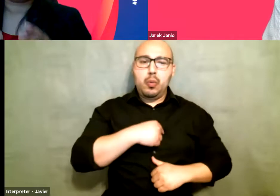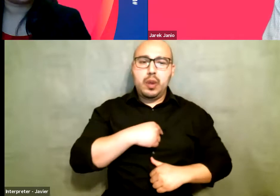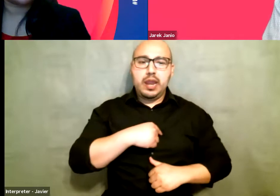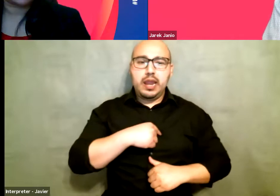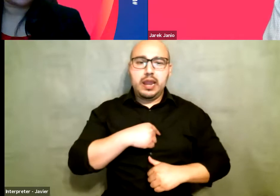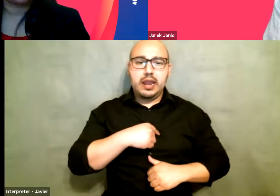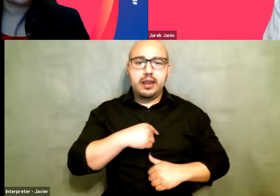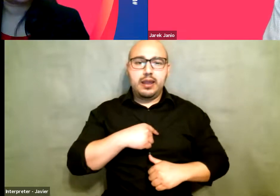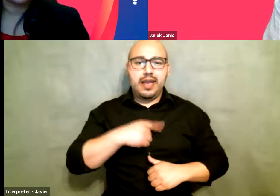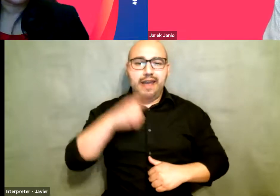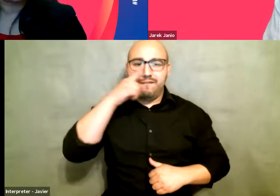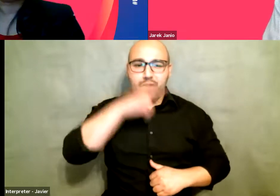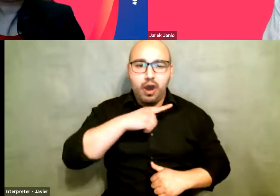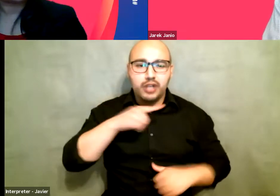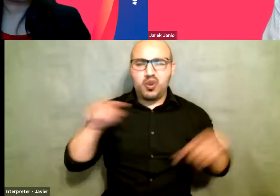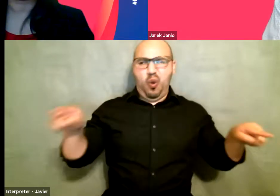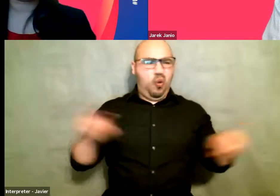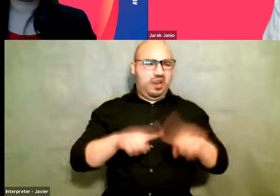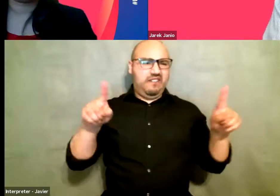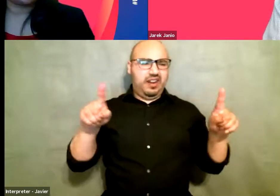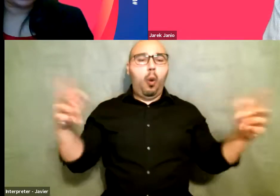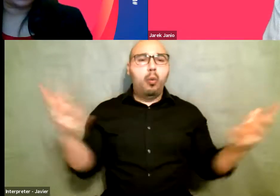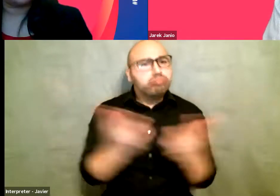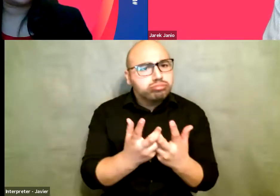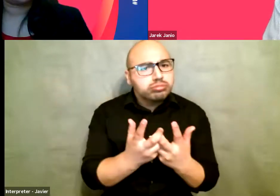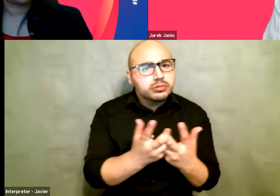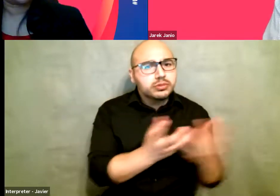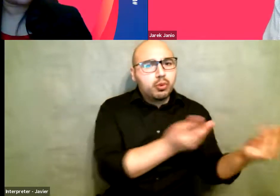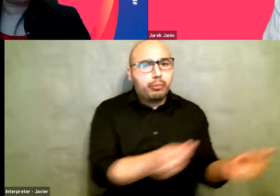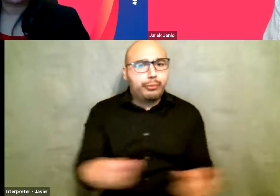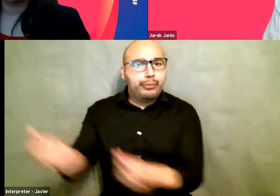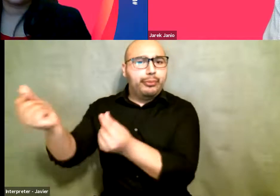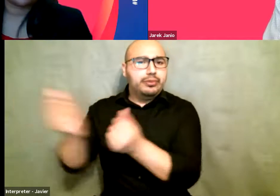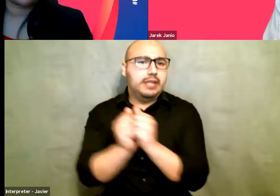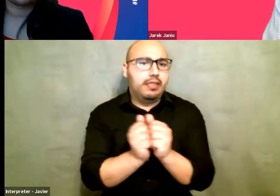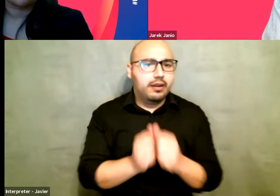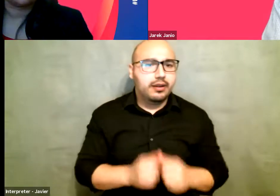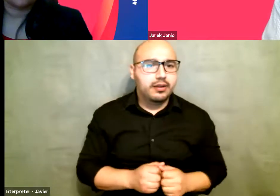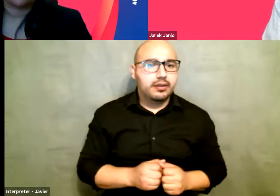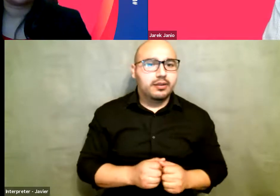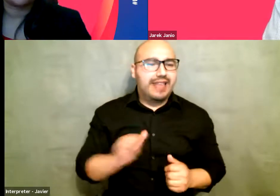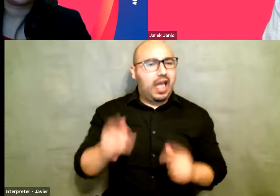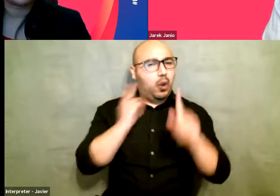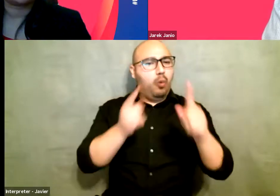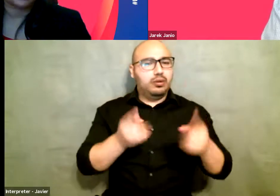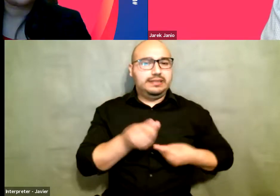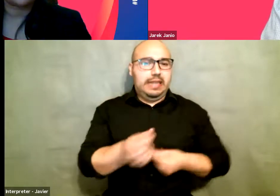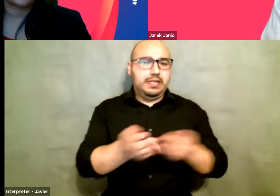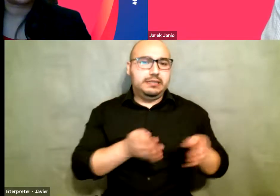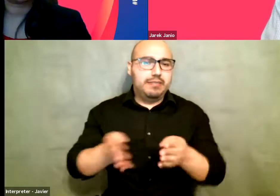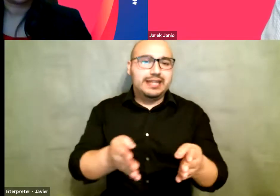walls, these false dichotomies, and create seamless paths, right? Very much connected to all of our work around